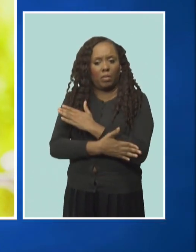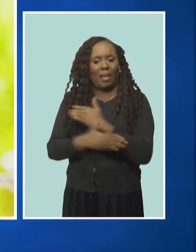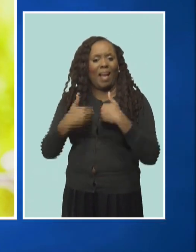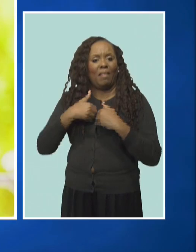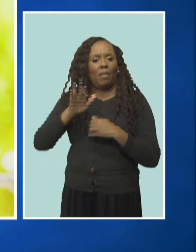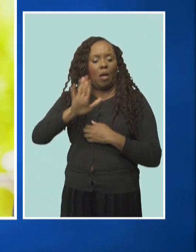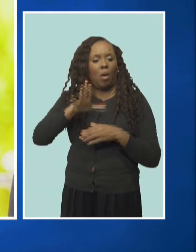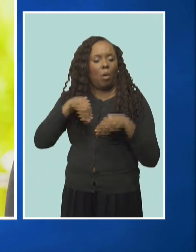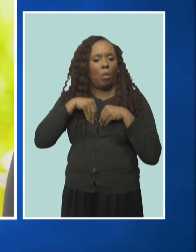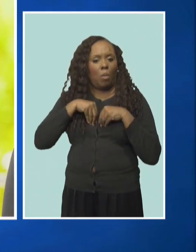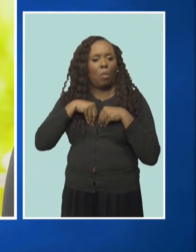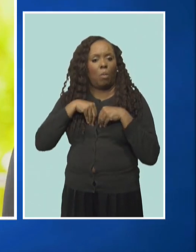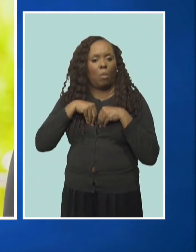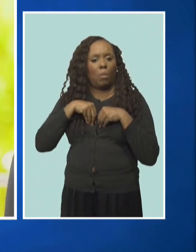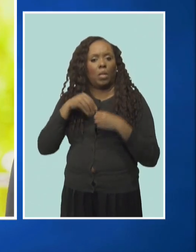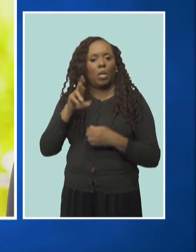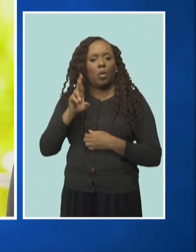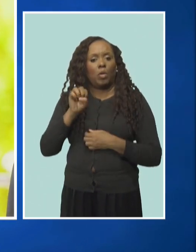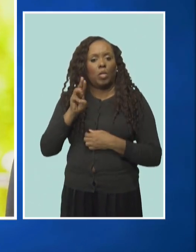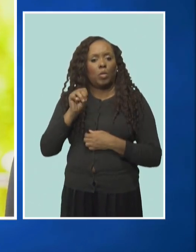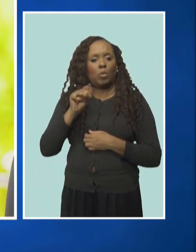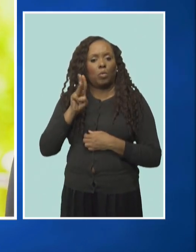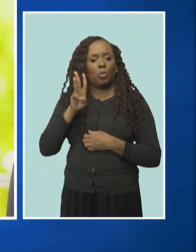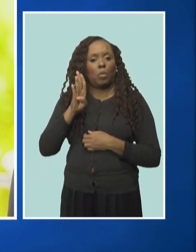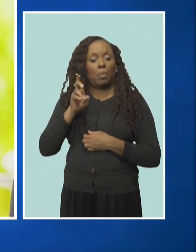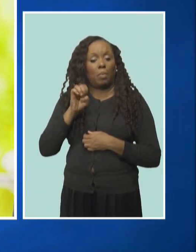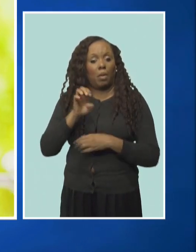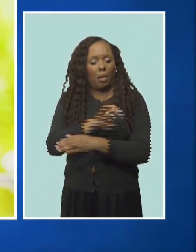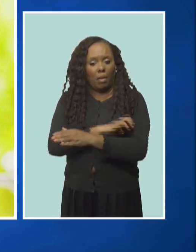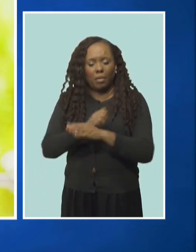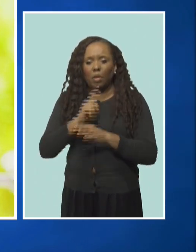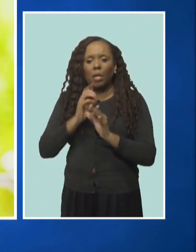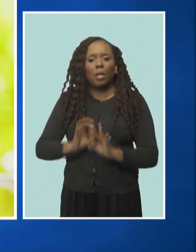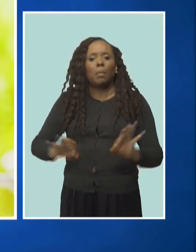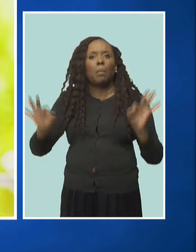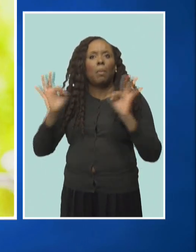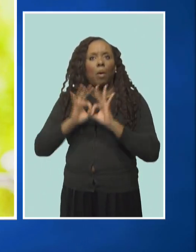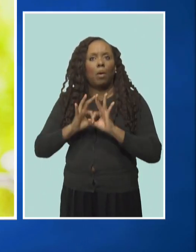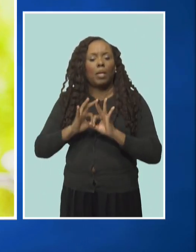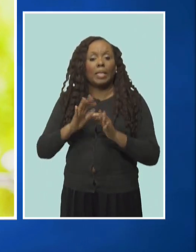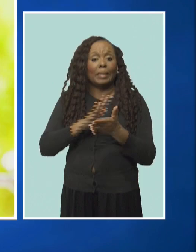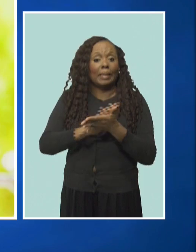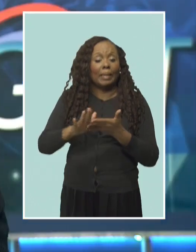energy security, and it is the energy of the future because it's clean energy.